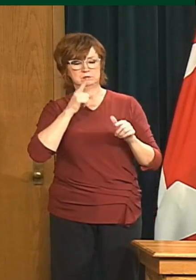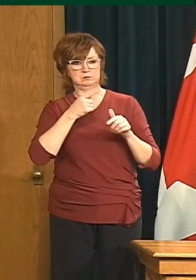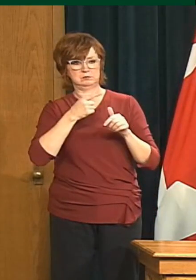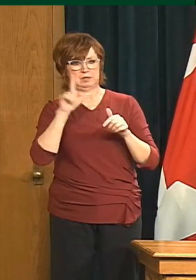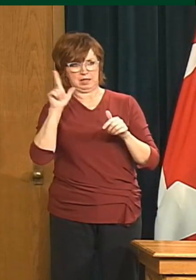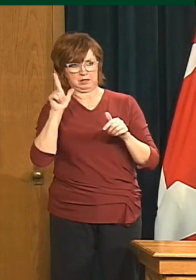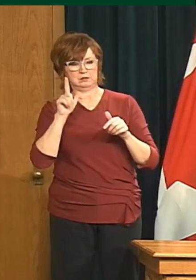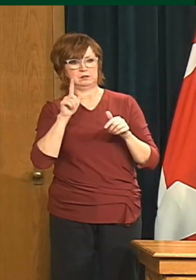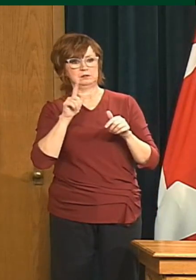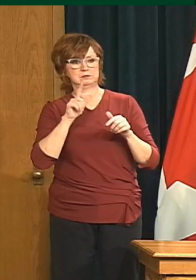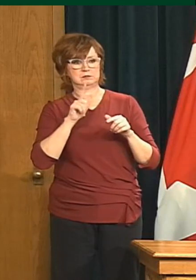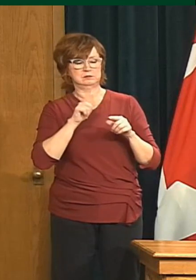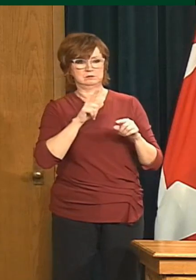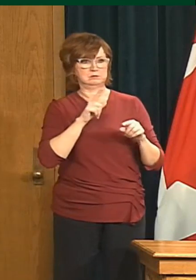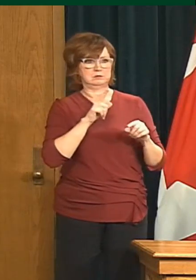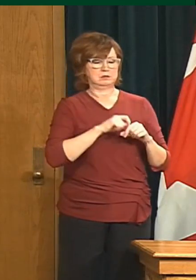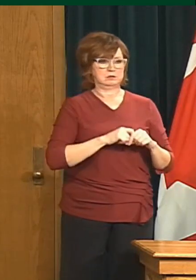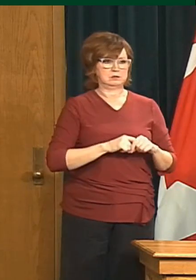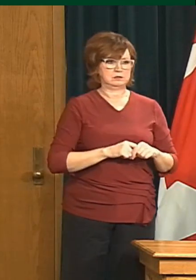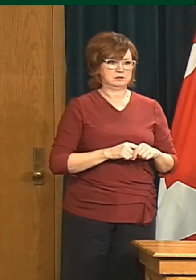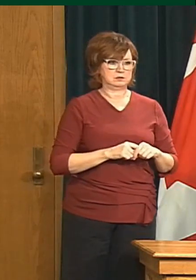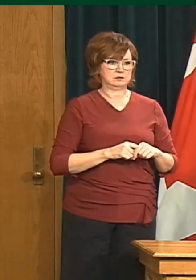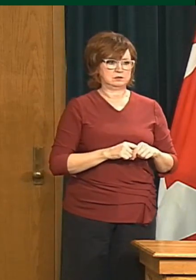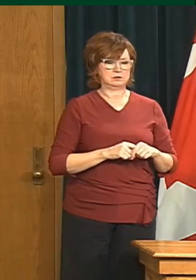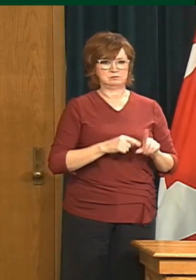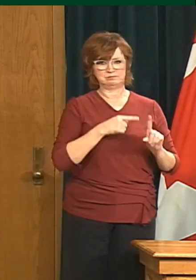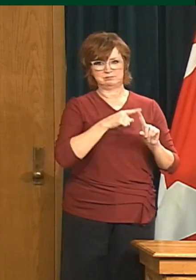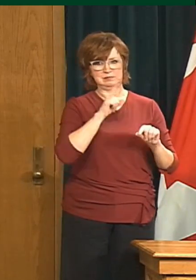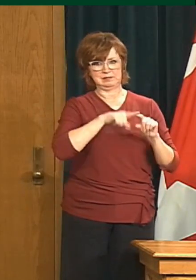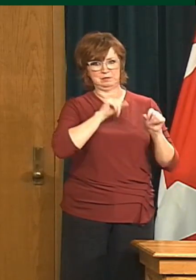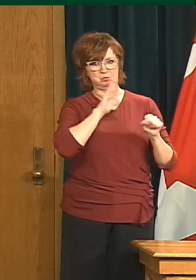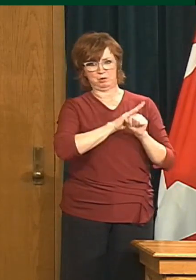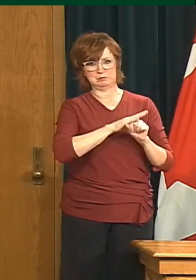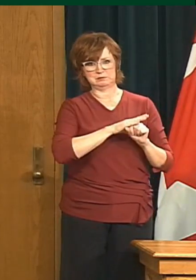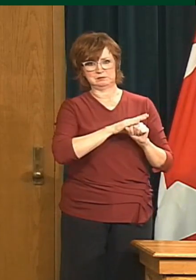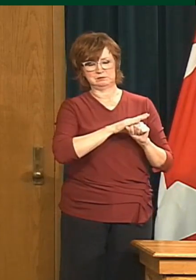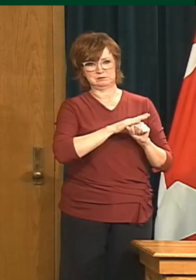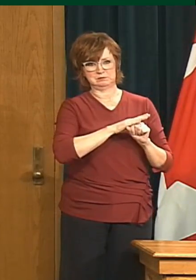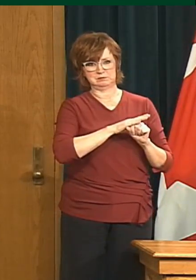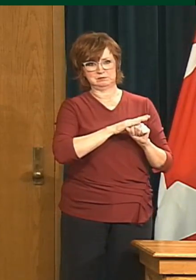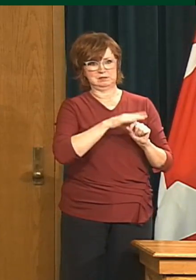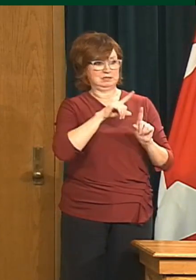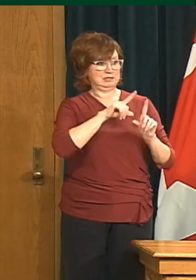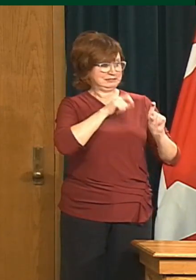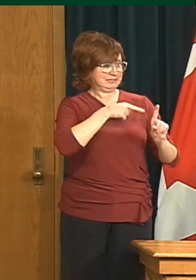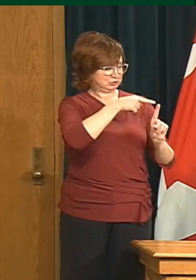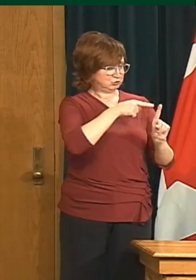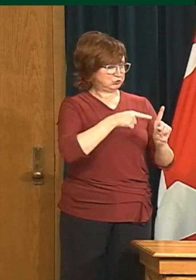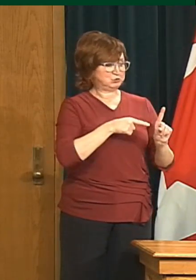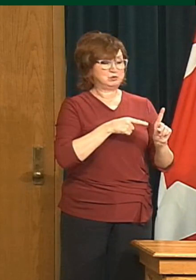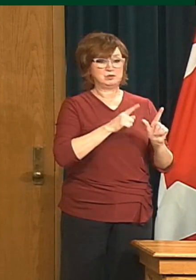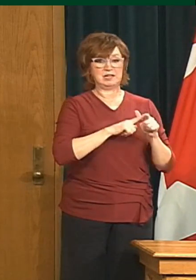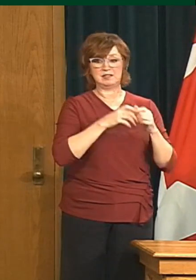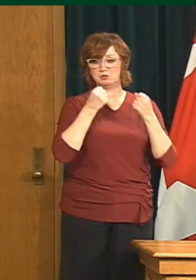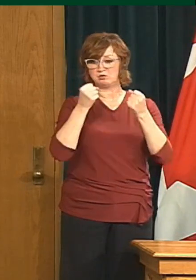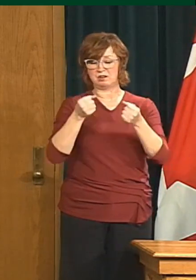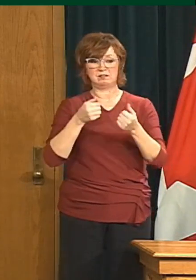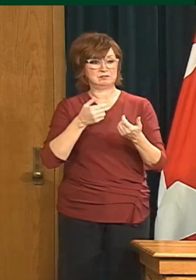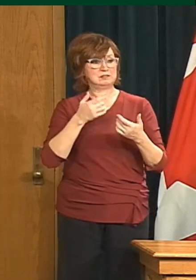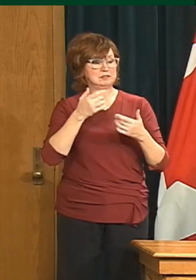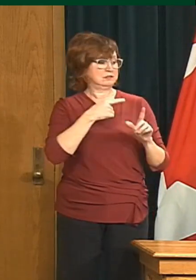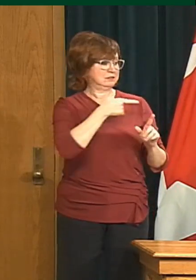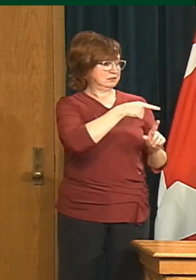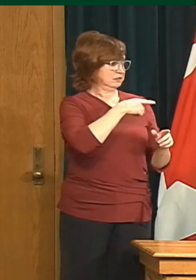follow up. But there is no guarantee with swabbing and testing somebody that they're not going to have the disease, and